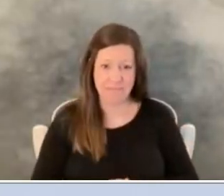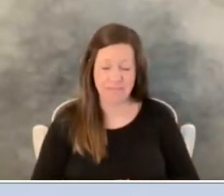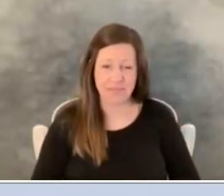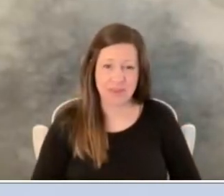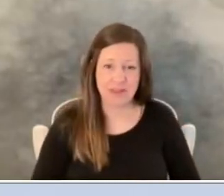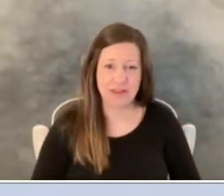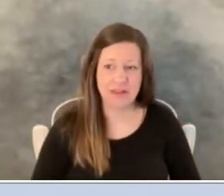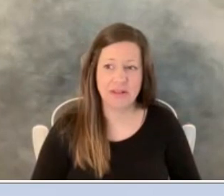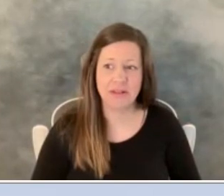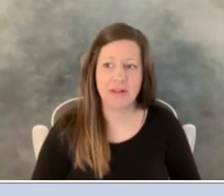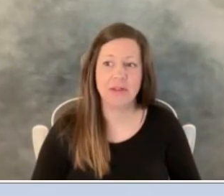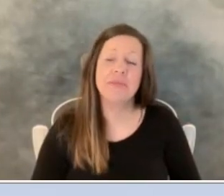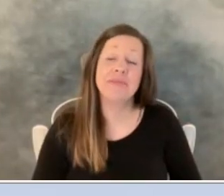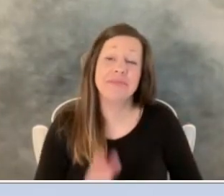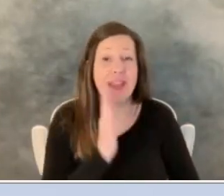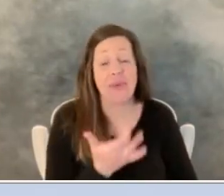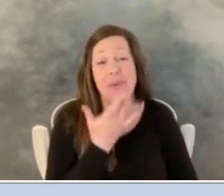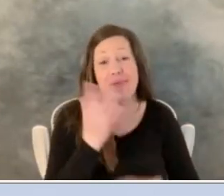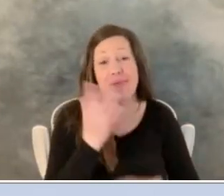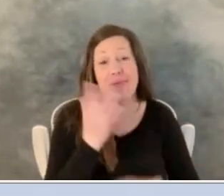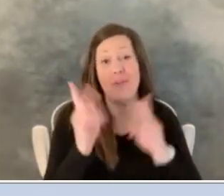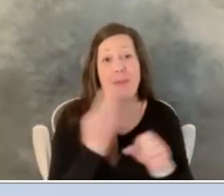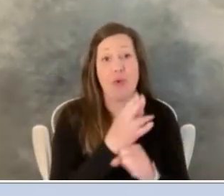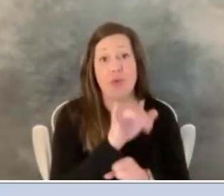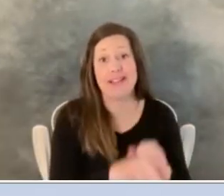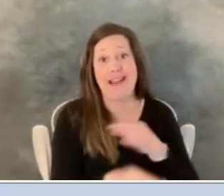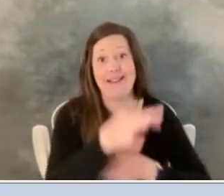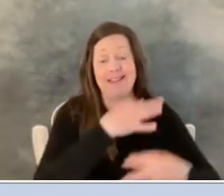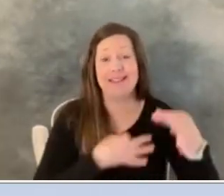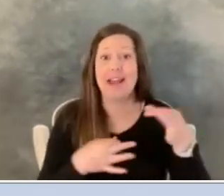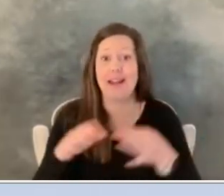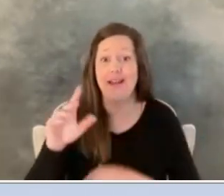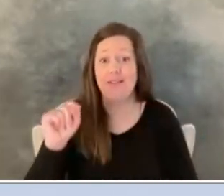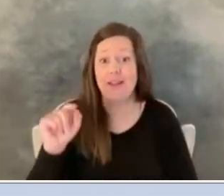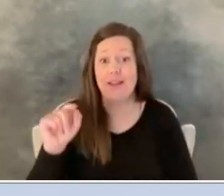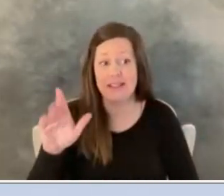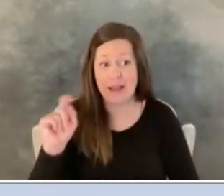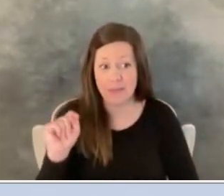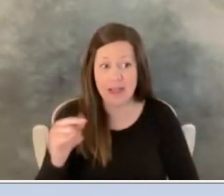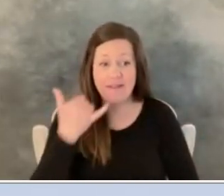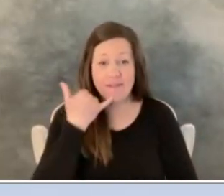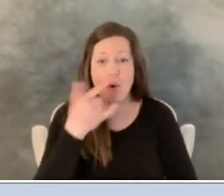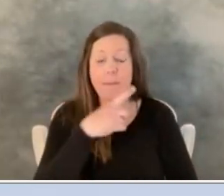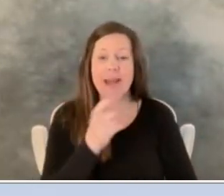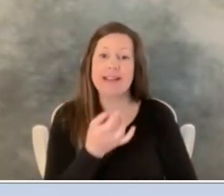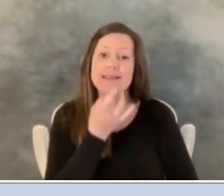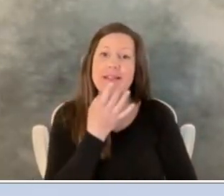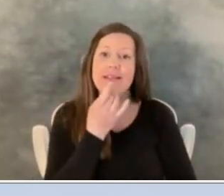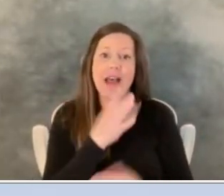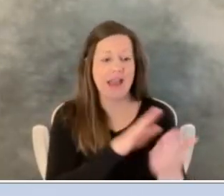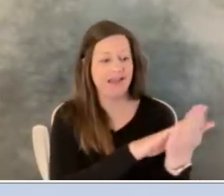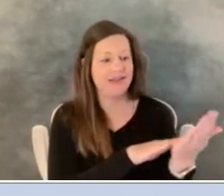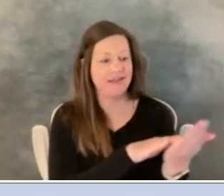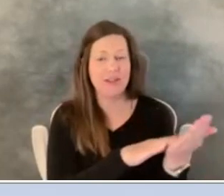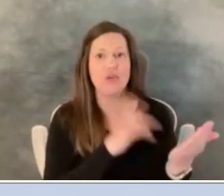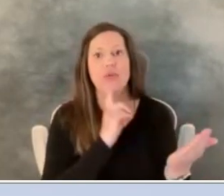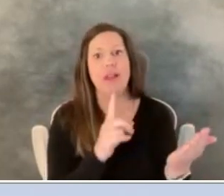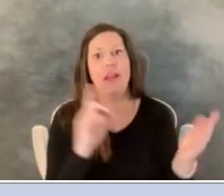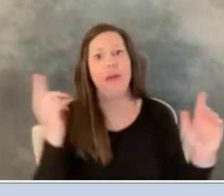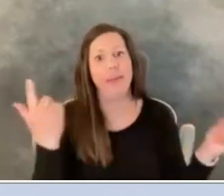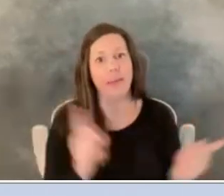prefer people use Kindle over tablets or phone because the light emission is a lot less from a